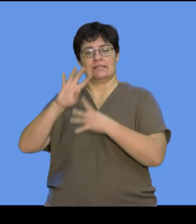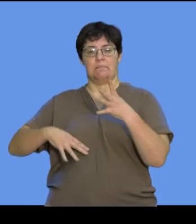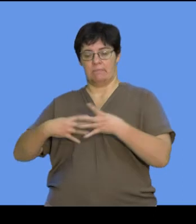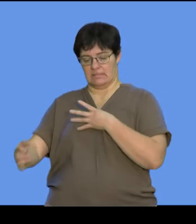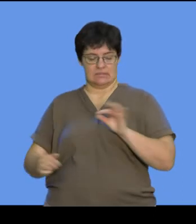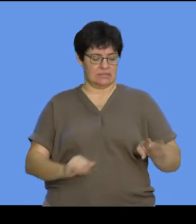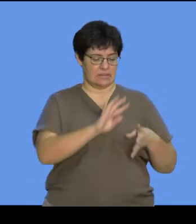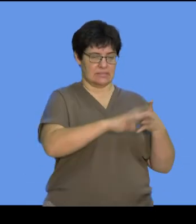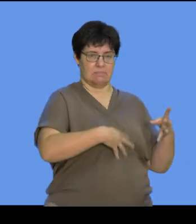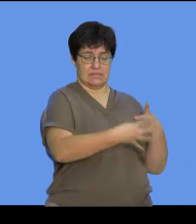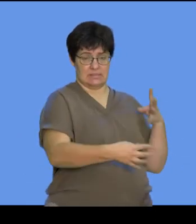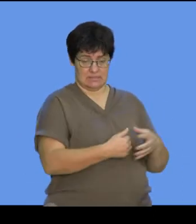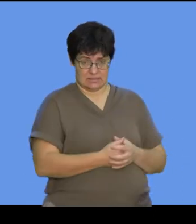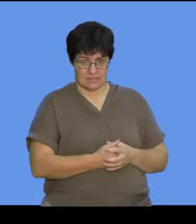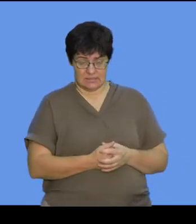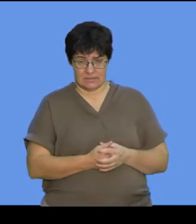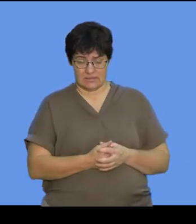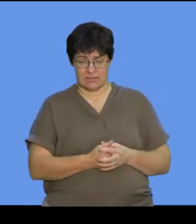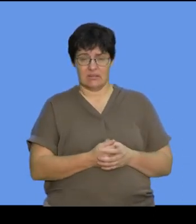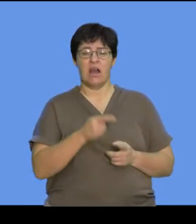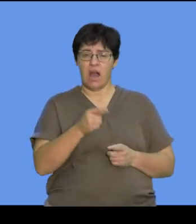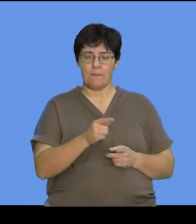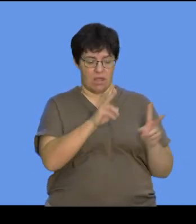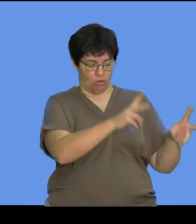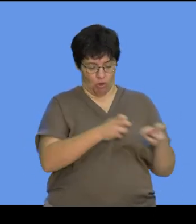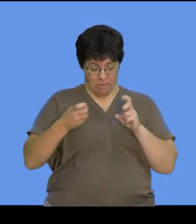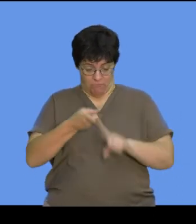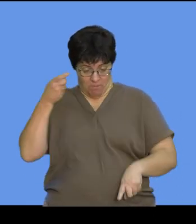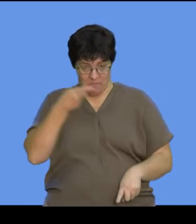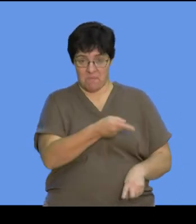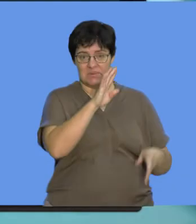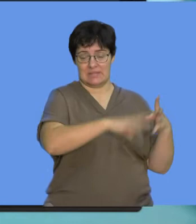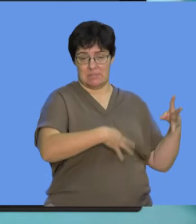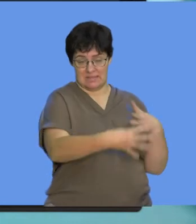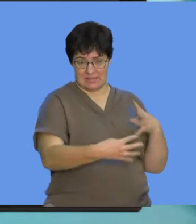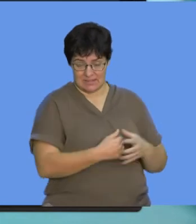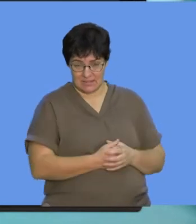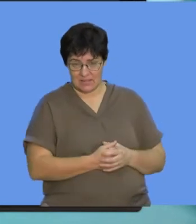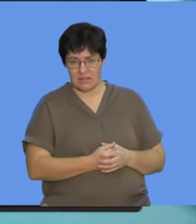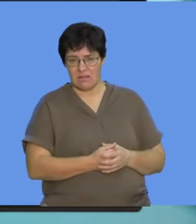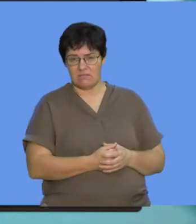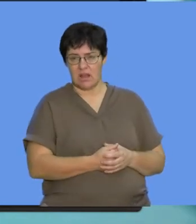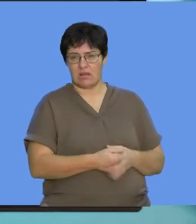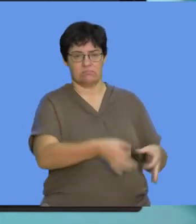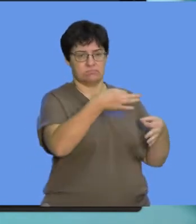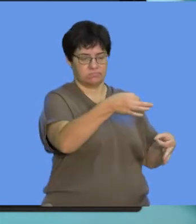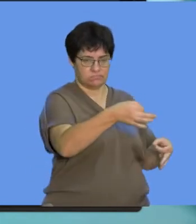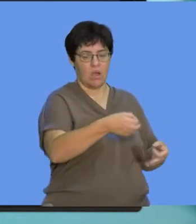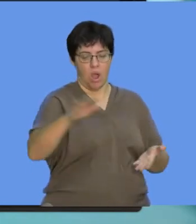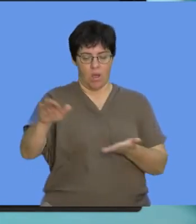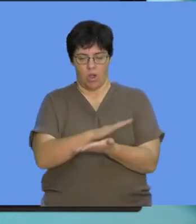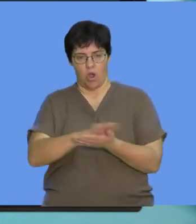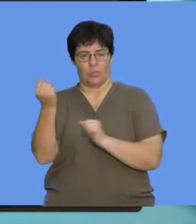a template. A template is essentially something we copy from. So if you take a worksheet to